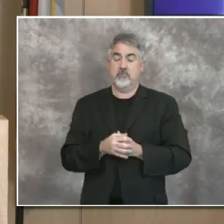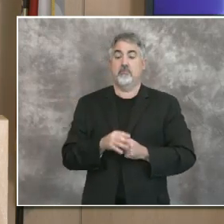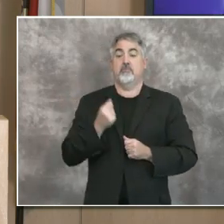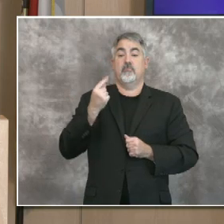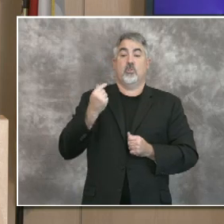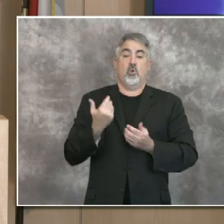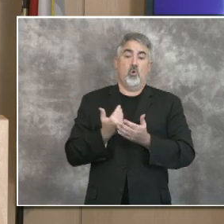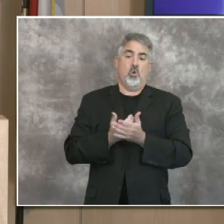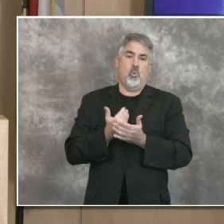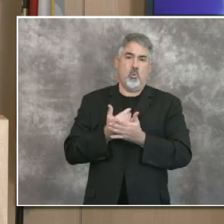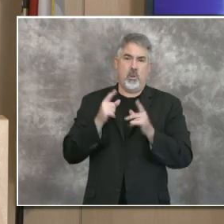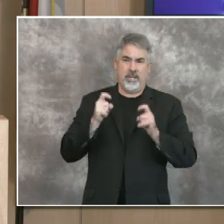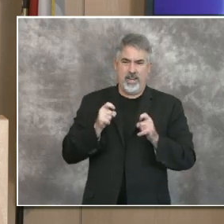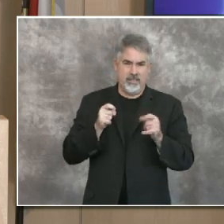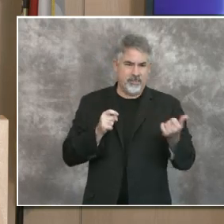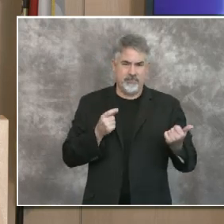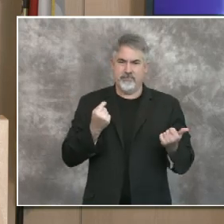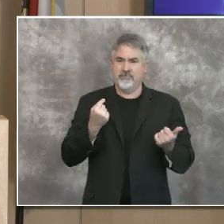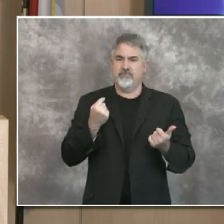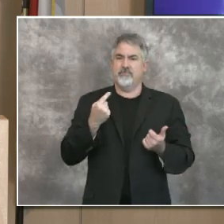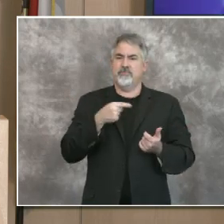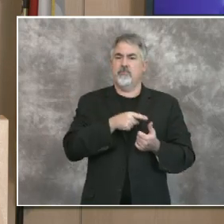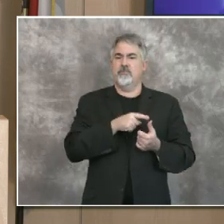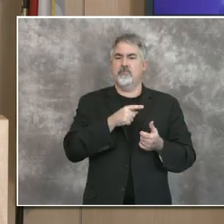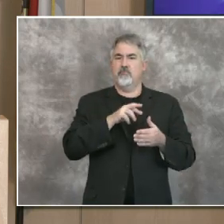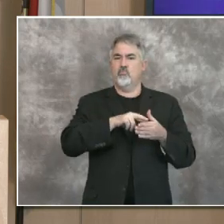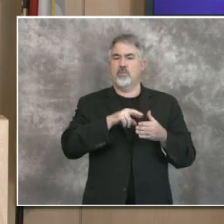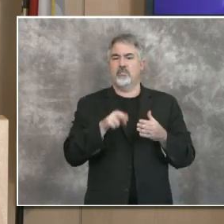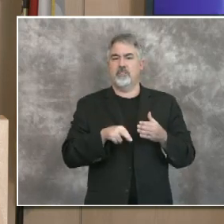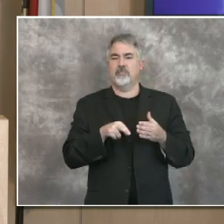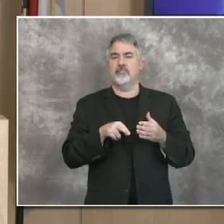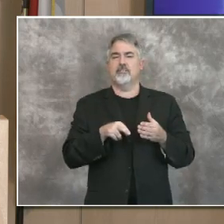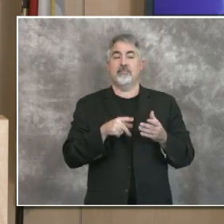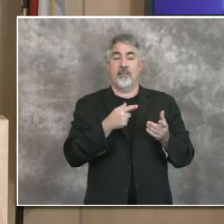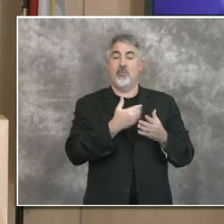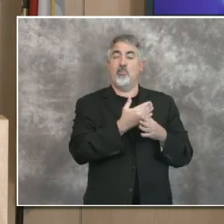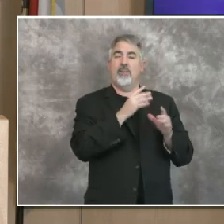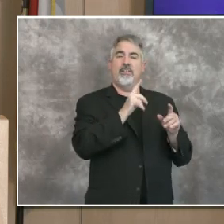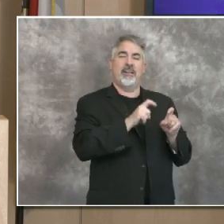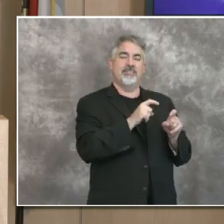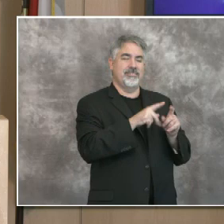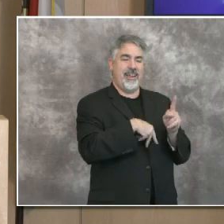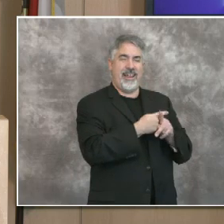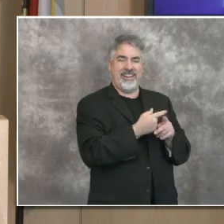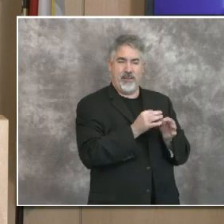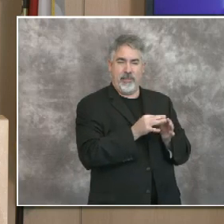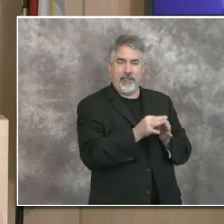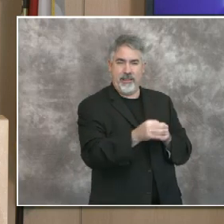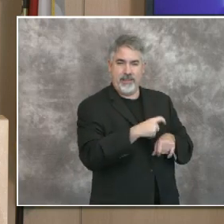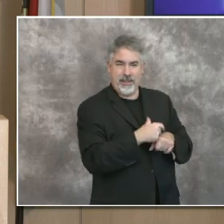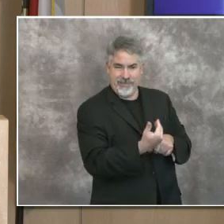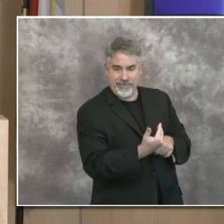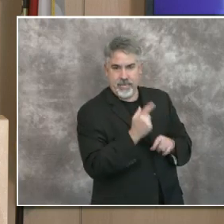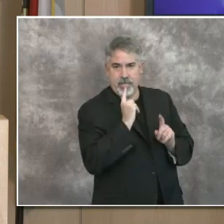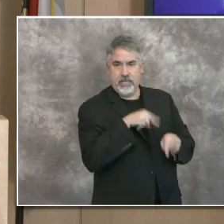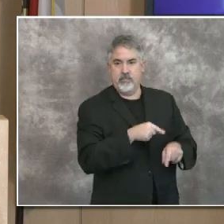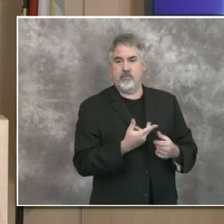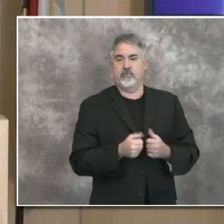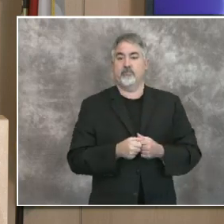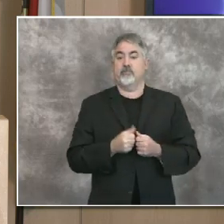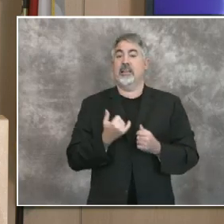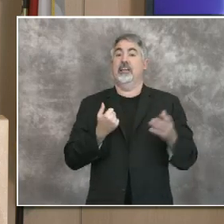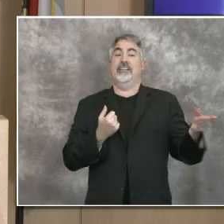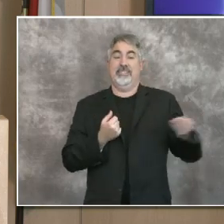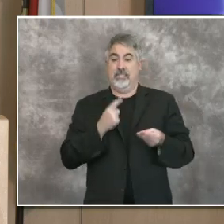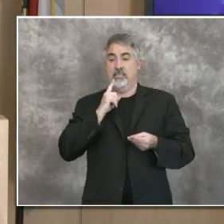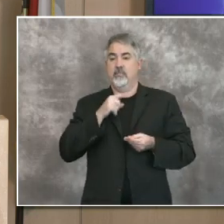their reporting or their results are coming in a little bit delayed, and so as we get those results, we will share them with you. They're using a little bit different